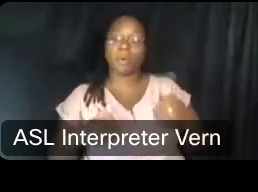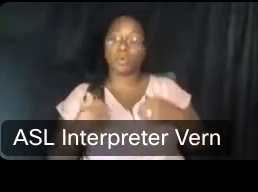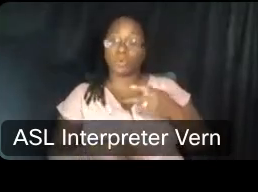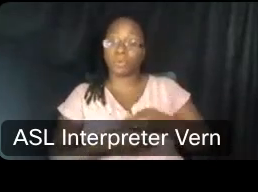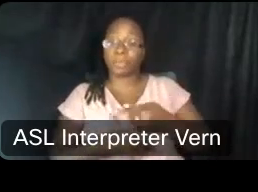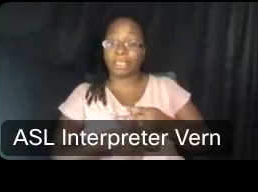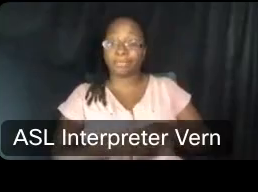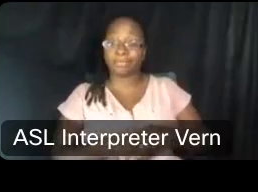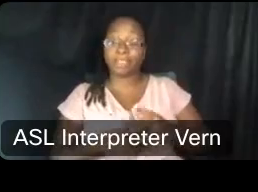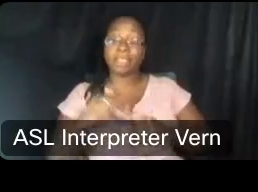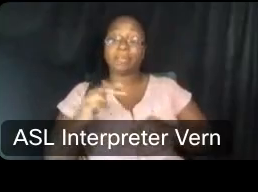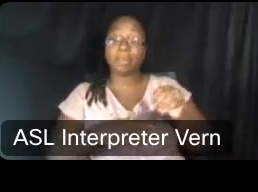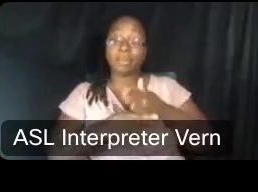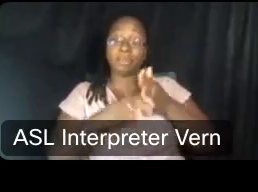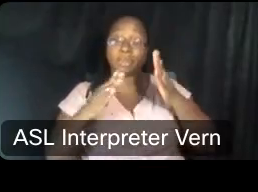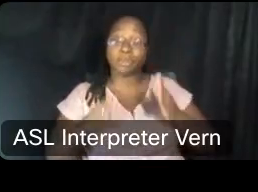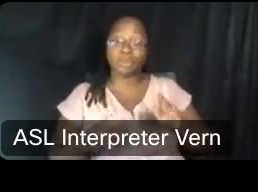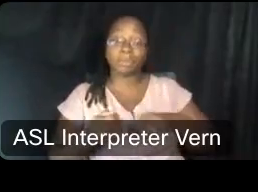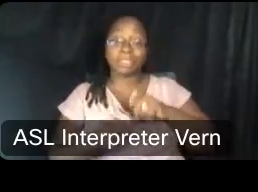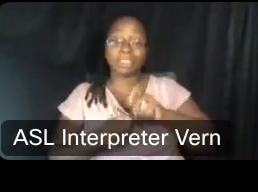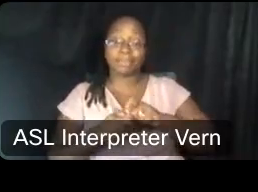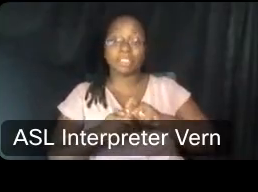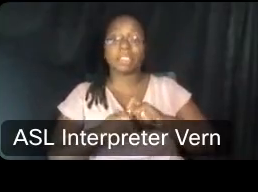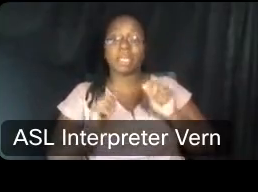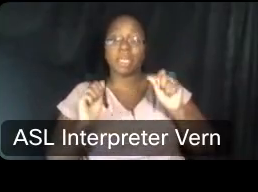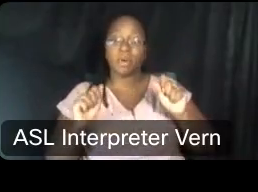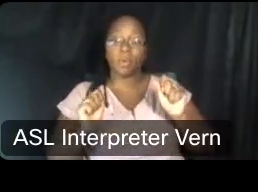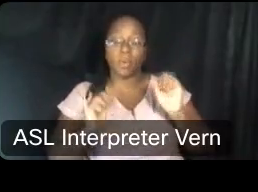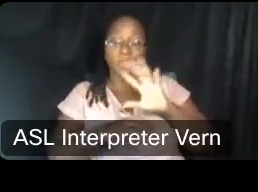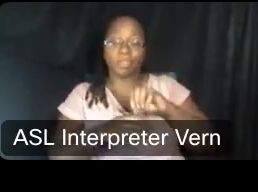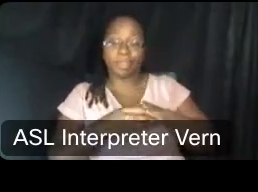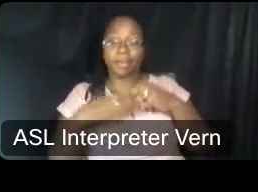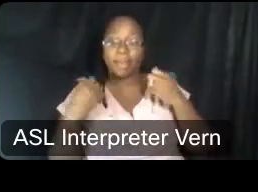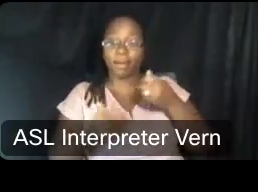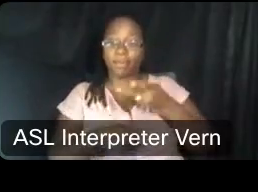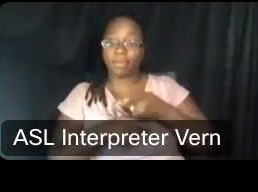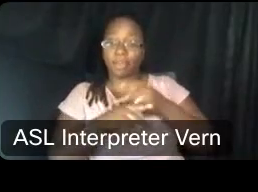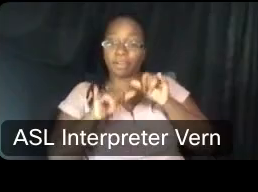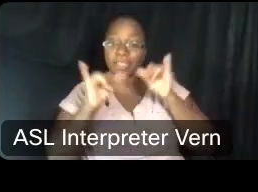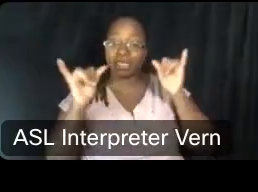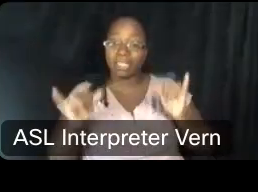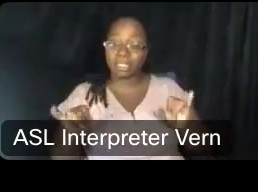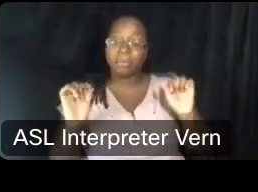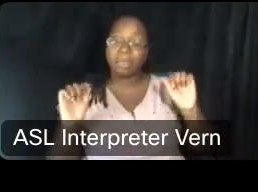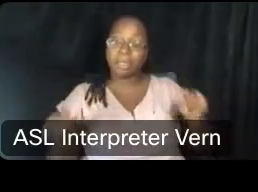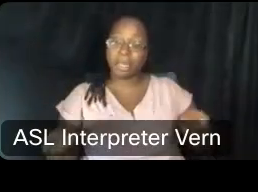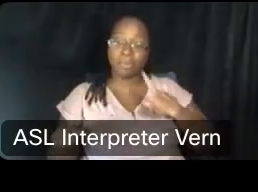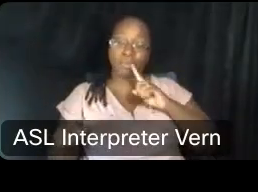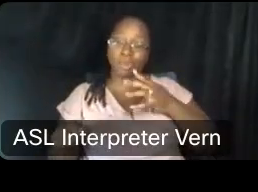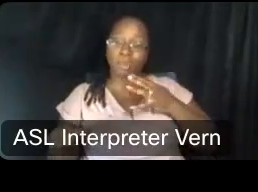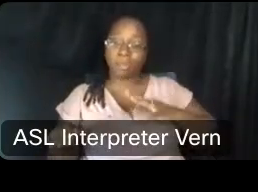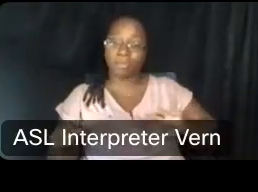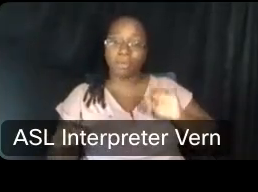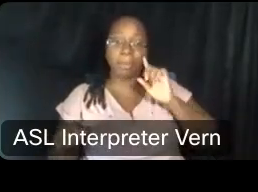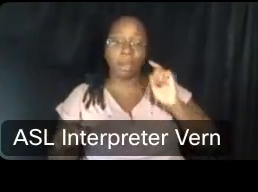help advocates understand the protocols, especially if there are concerns for physical health. This will strengthen support